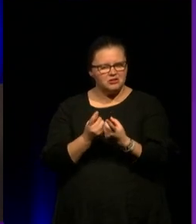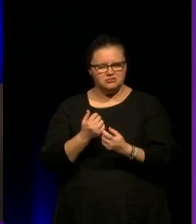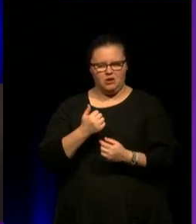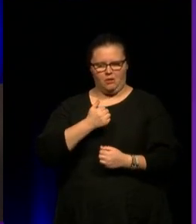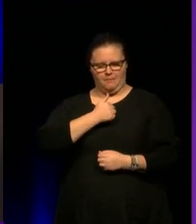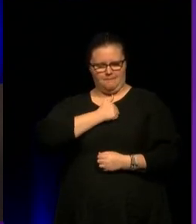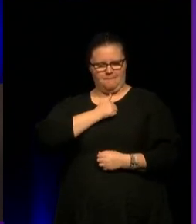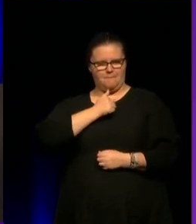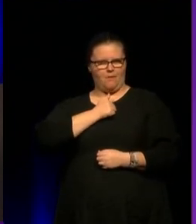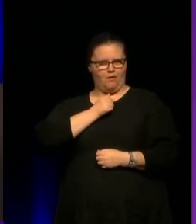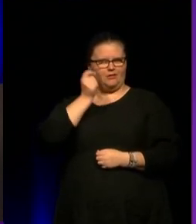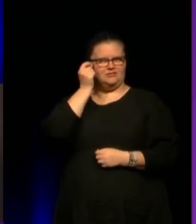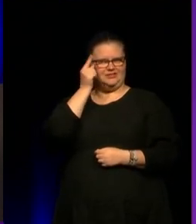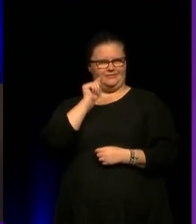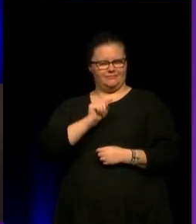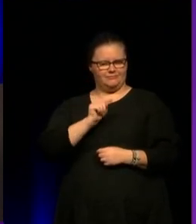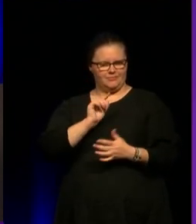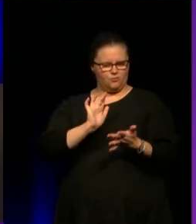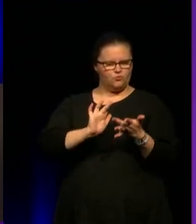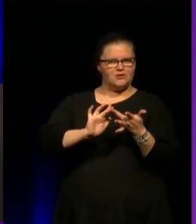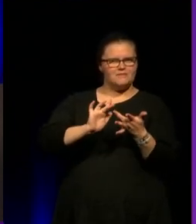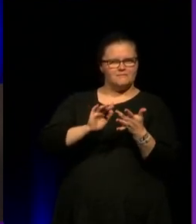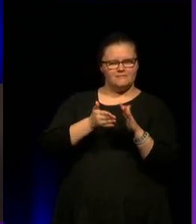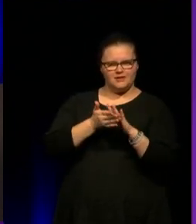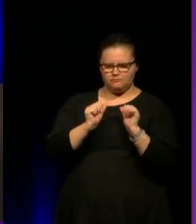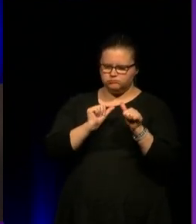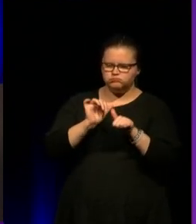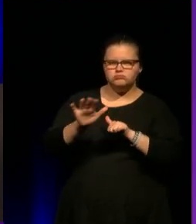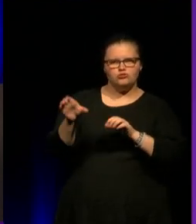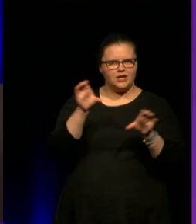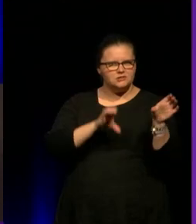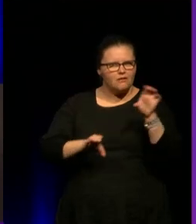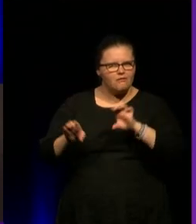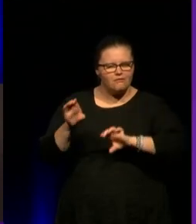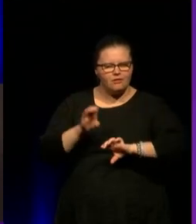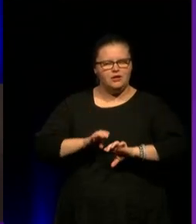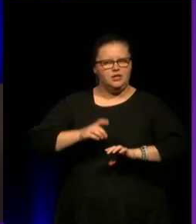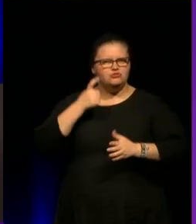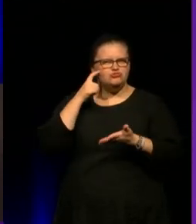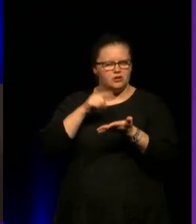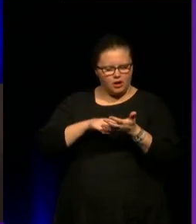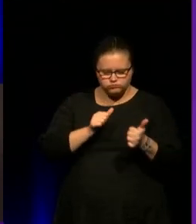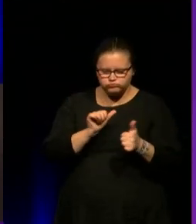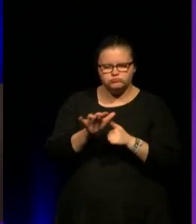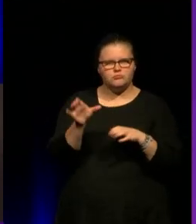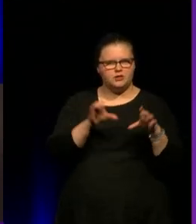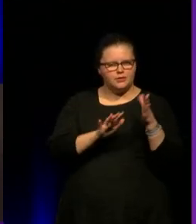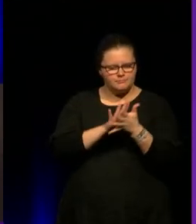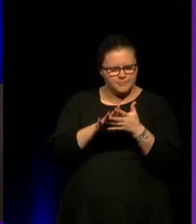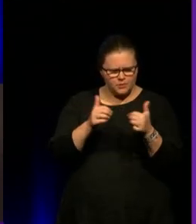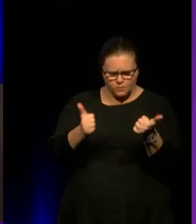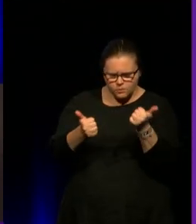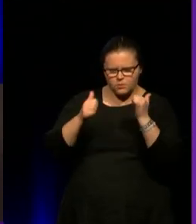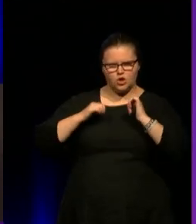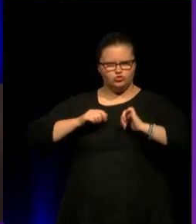of that overall strategy was to invest in great science, recognising that from that great science would come well-trained people that would have good